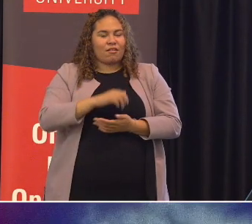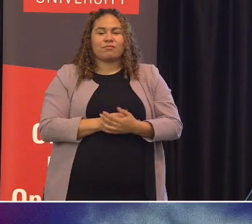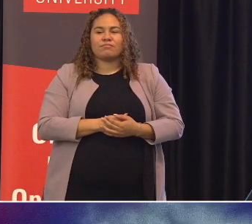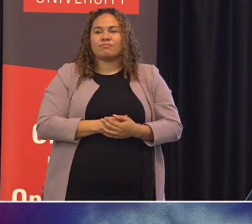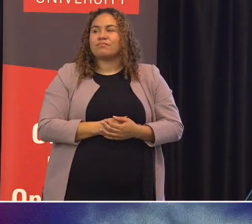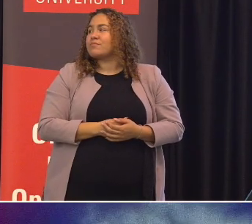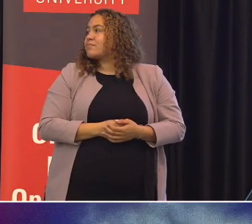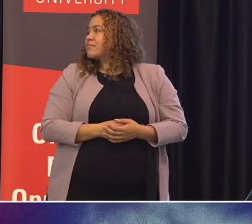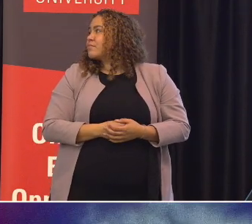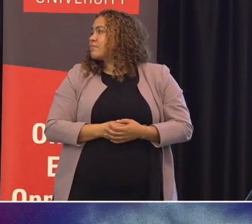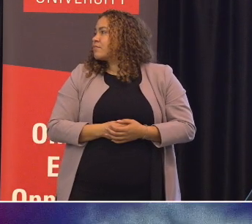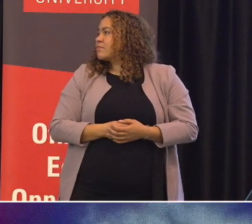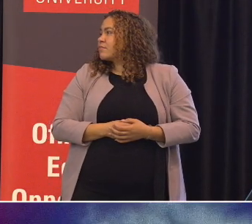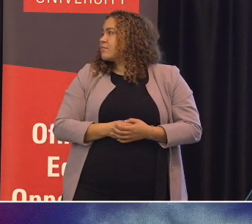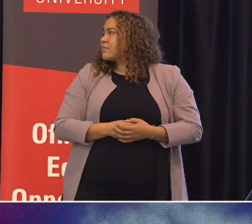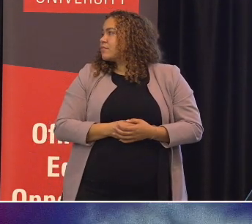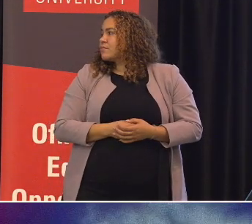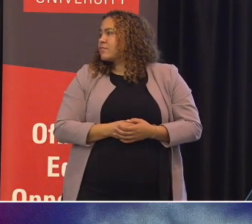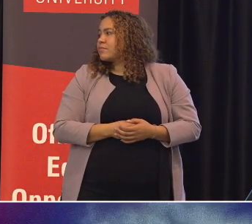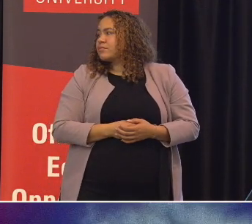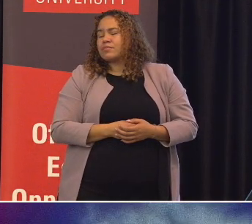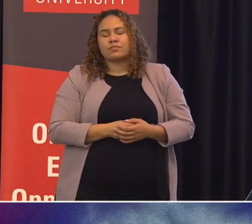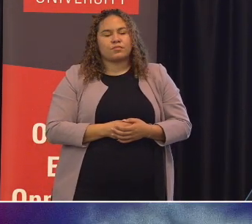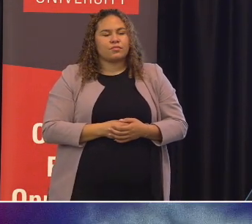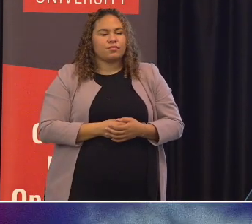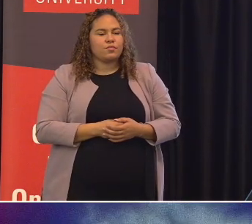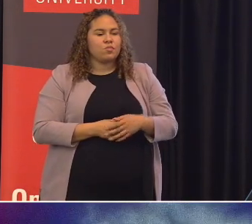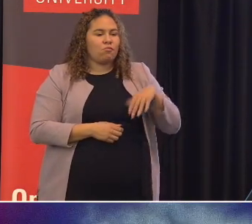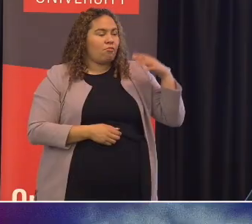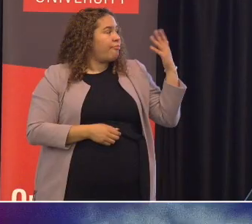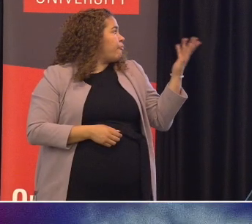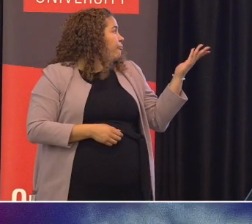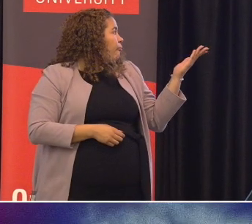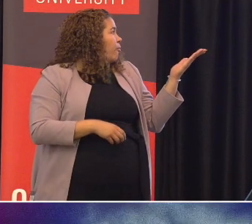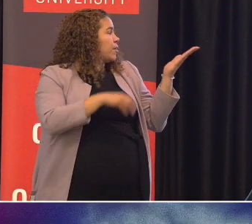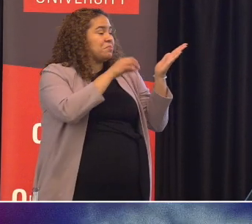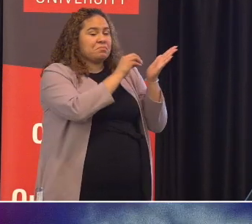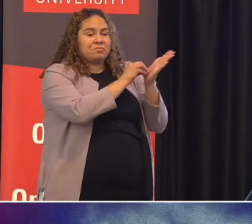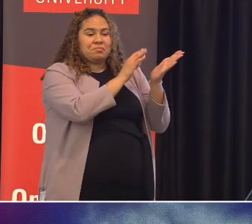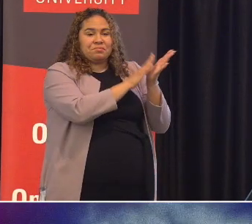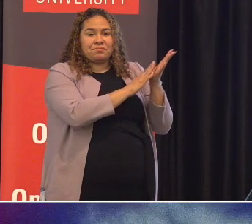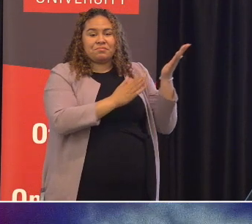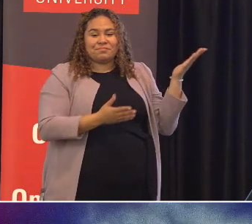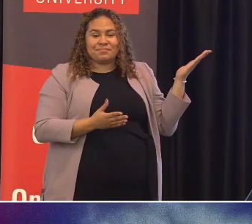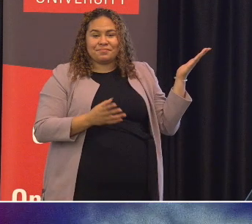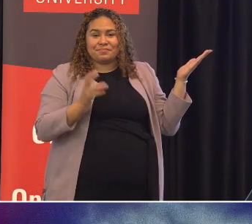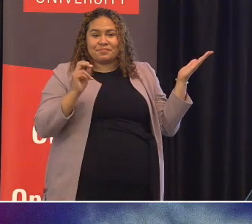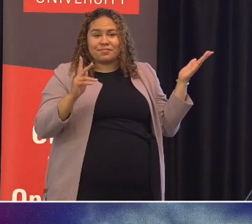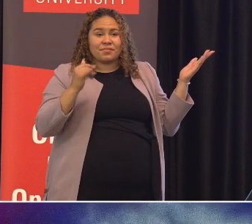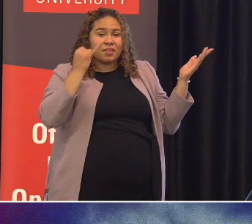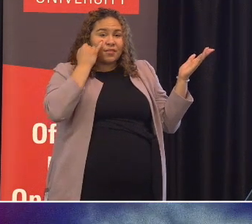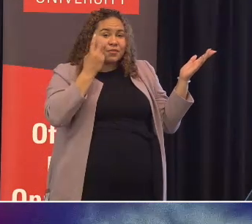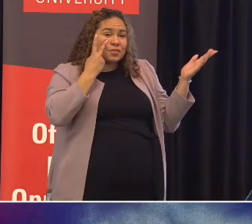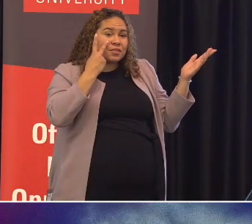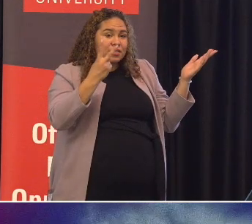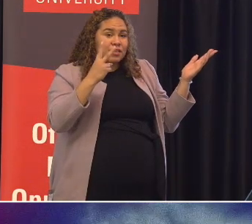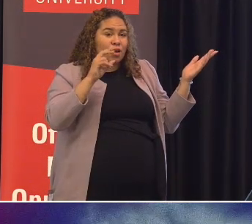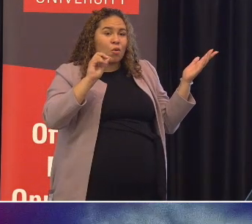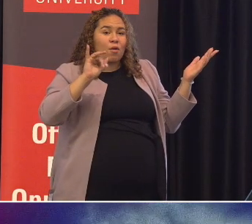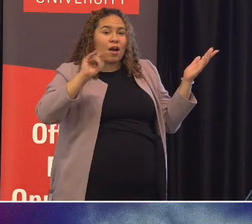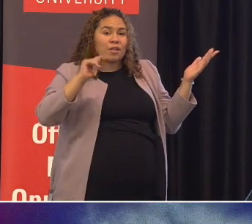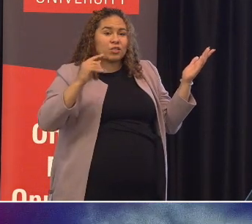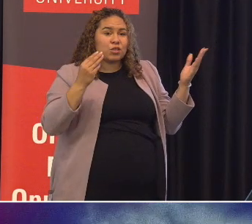out. I'm going to go to this document. All right, if you've seen the OIT news